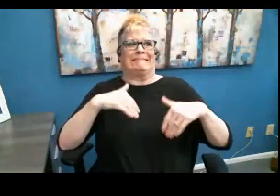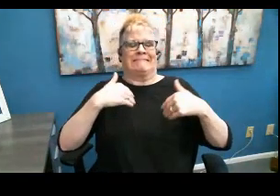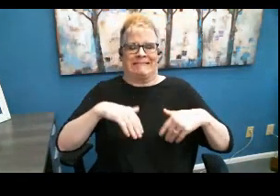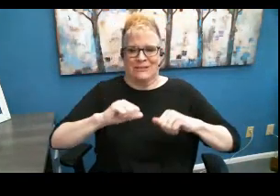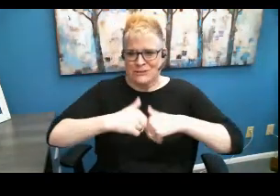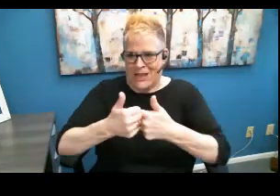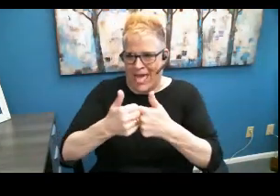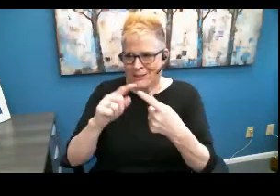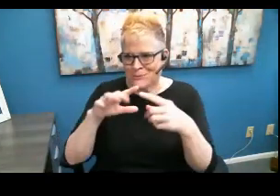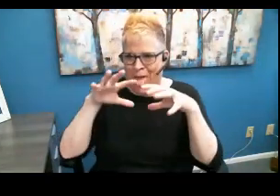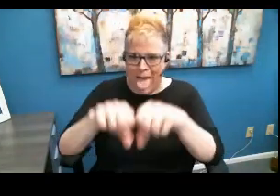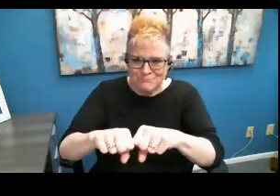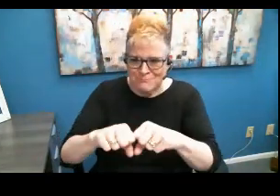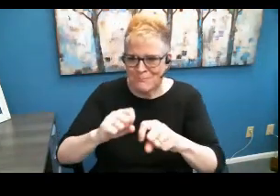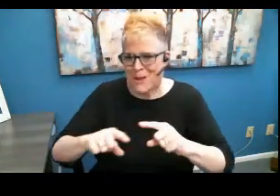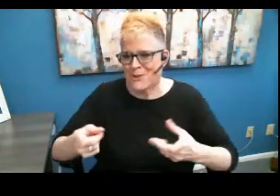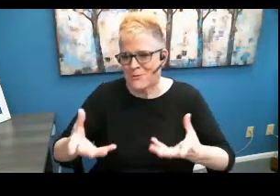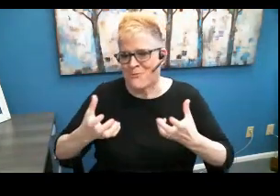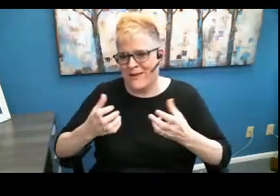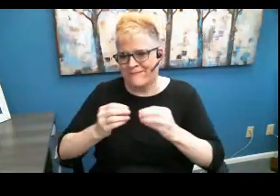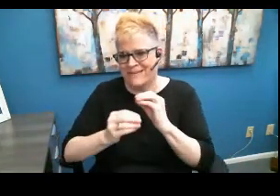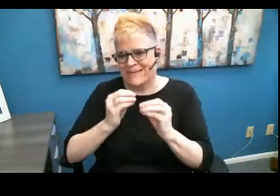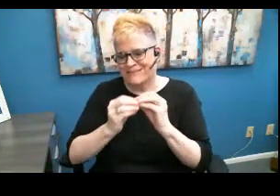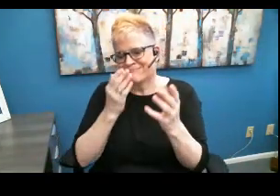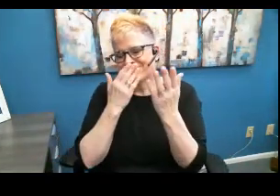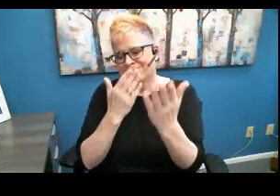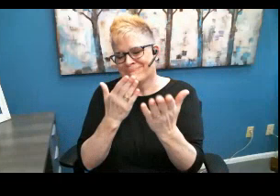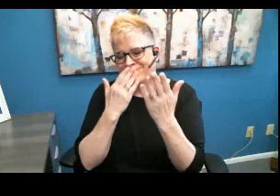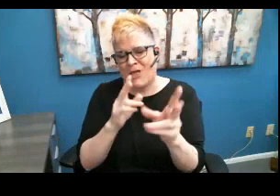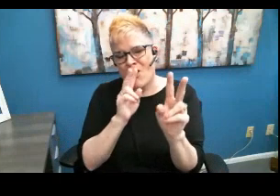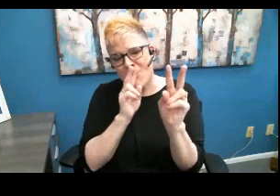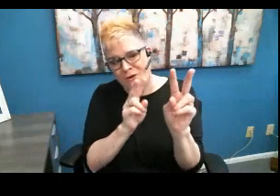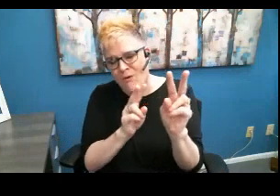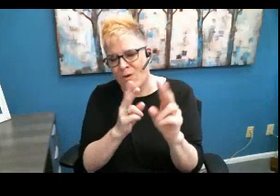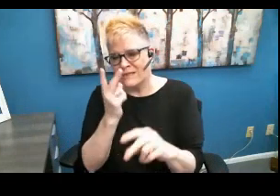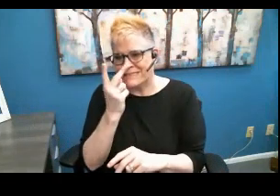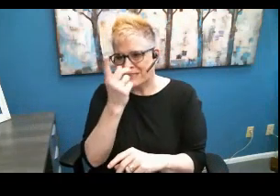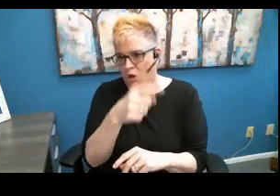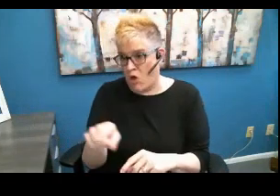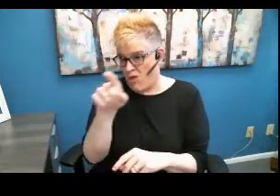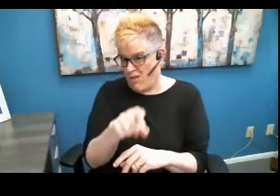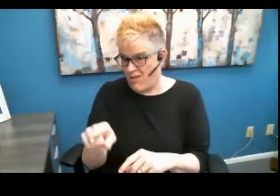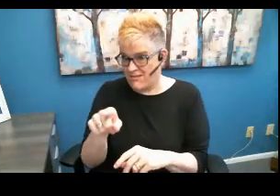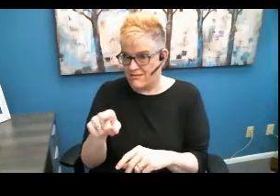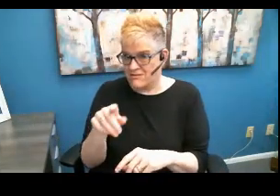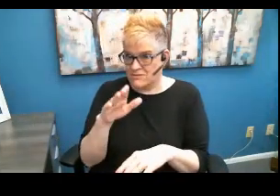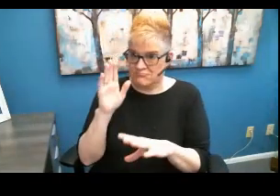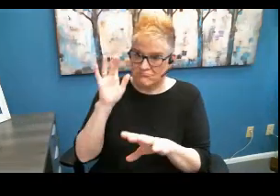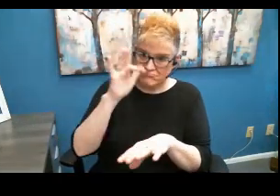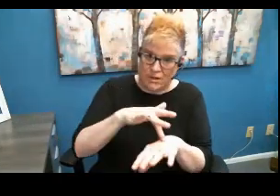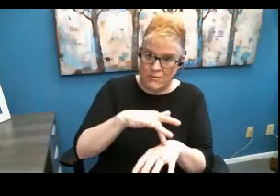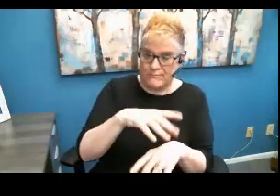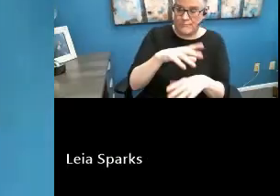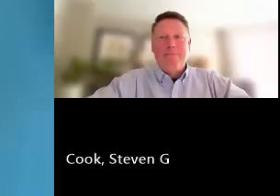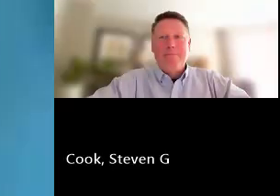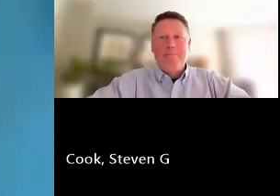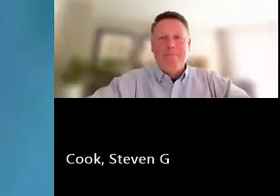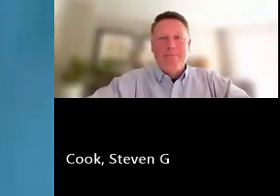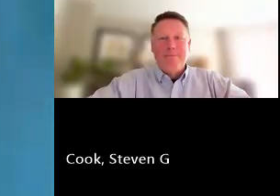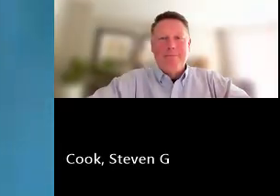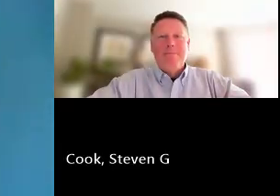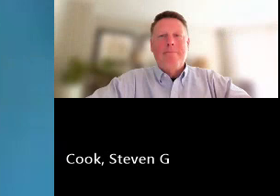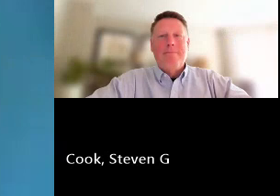tackle, but it sounds like you're up to it. So looking forward to seeing many of you on site at Shippensburg University during the National Mass